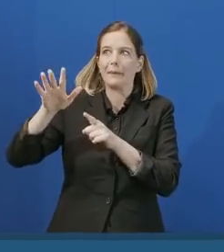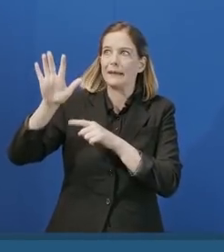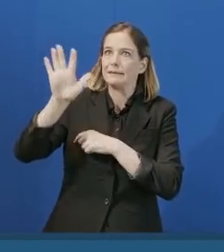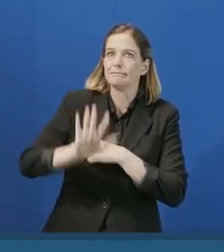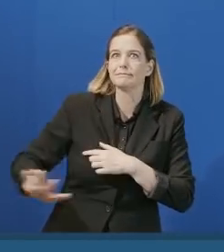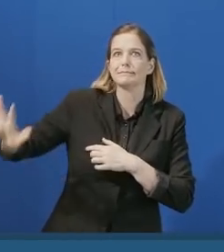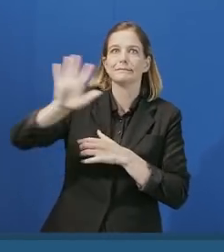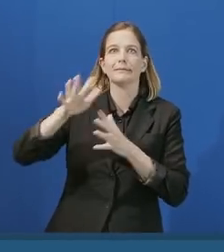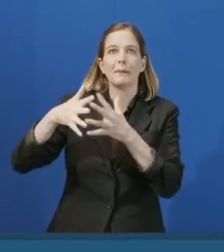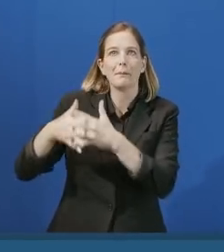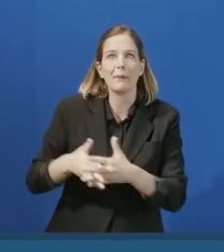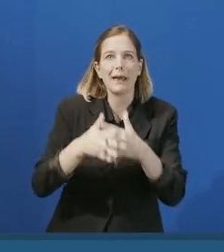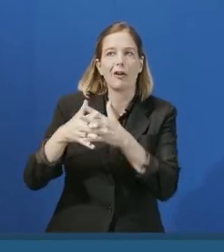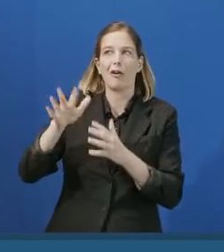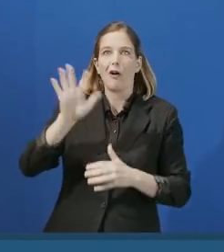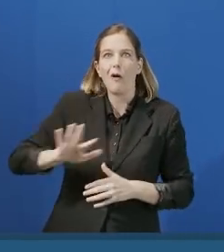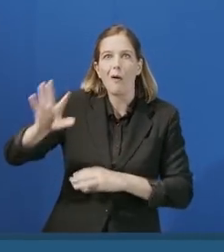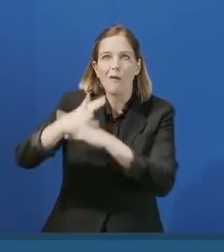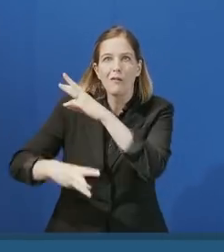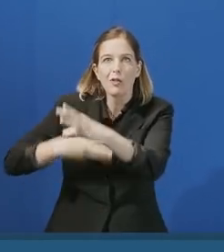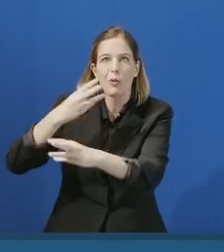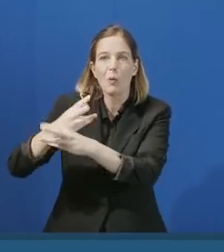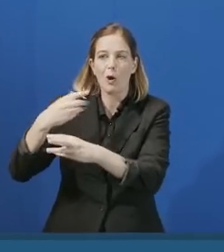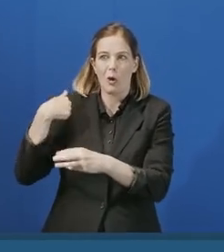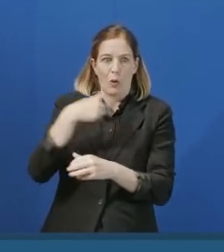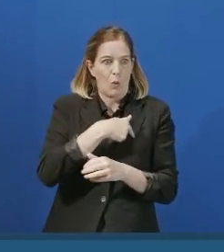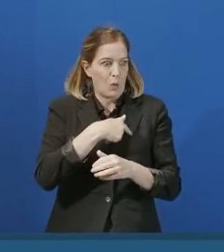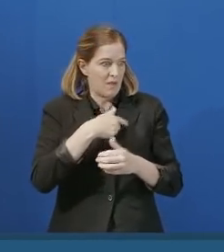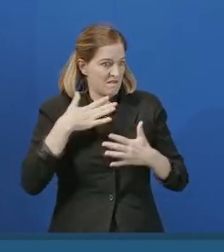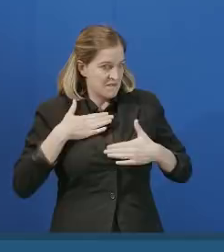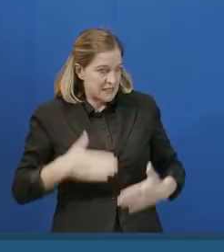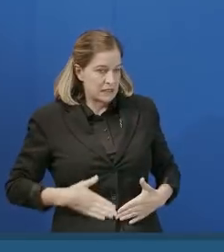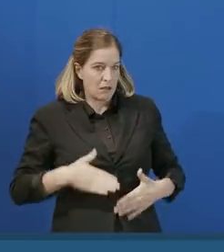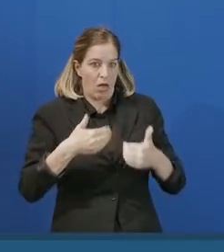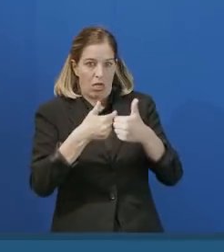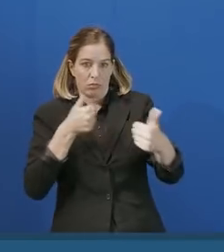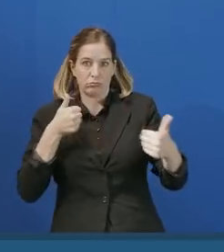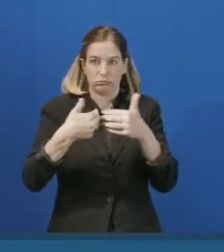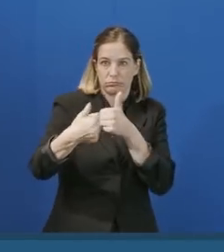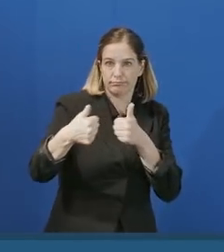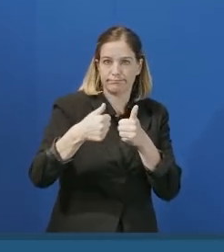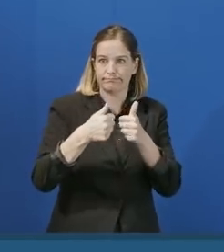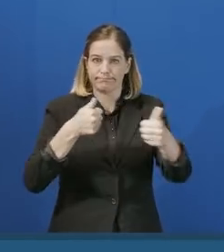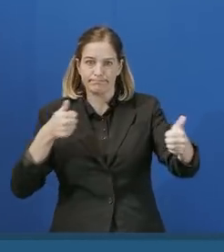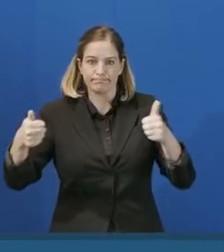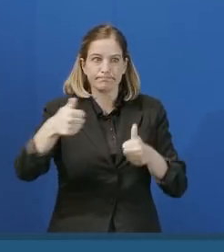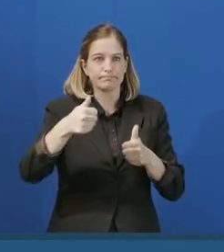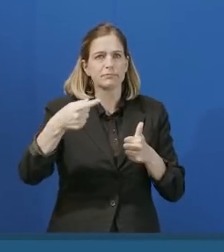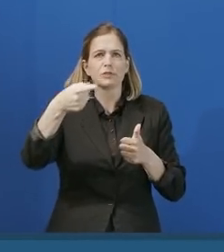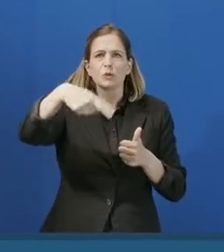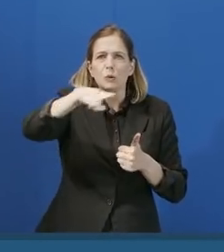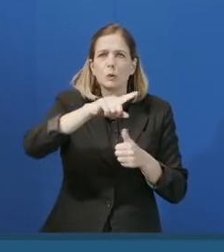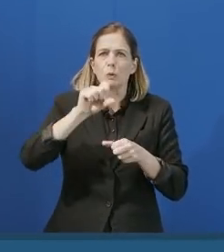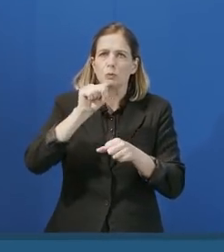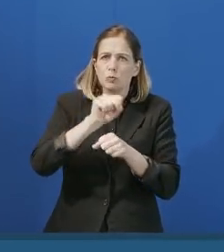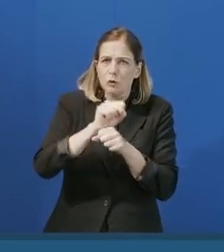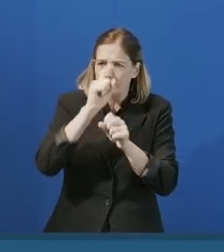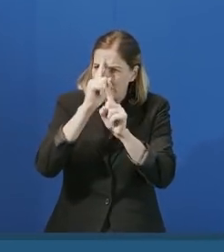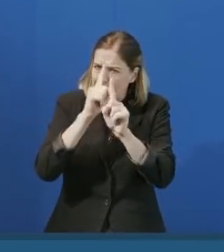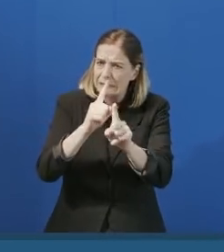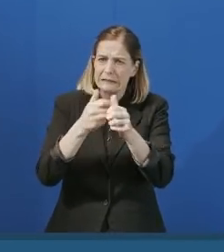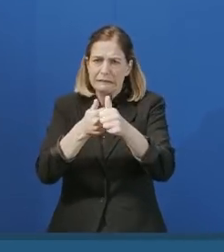Your cooperation is working. I'm confident that we can say that we've seen the spread has been